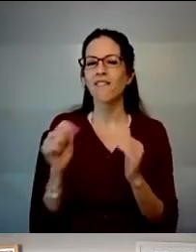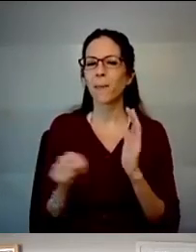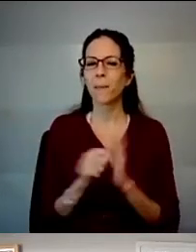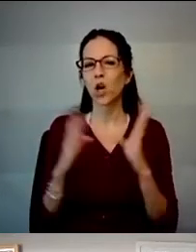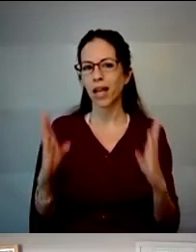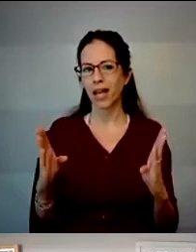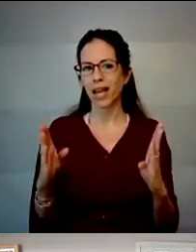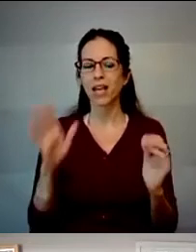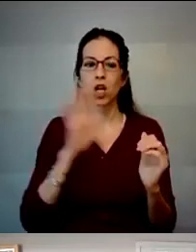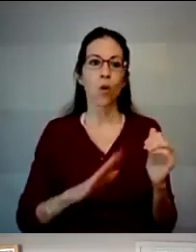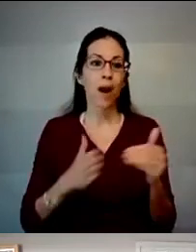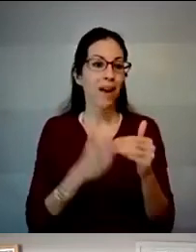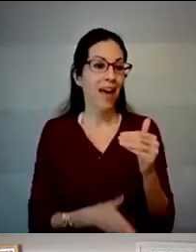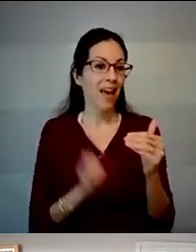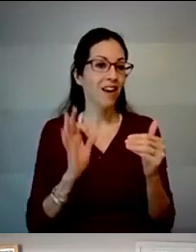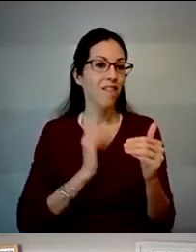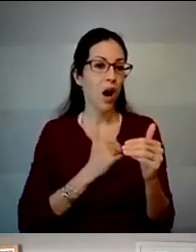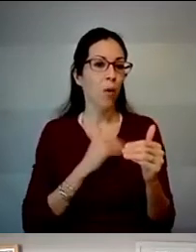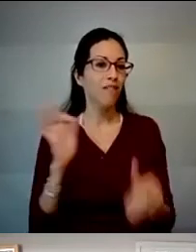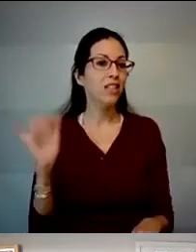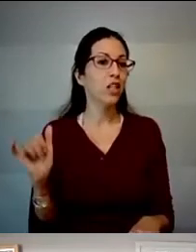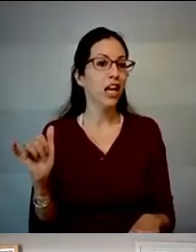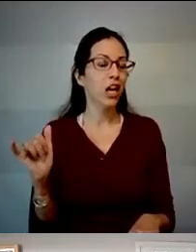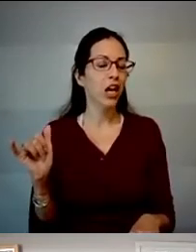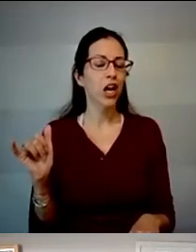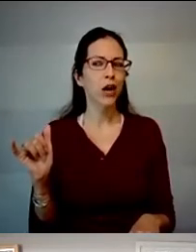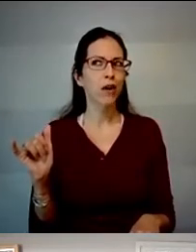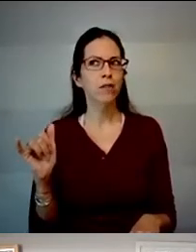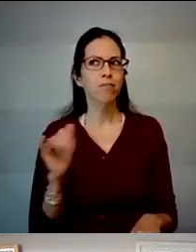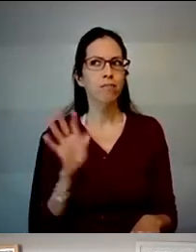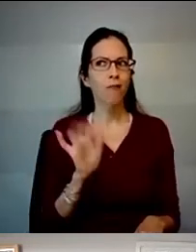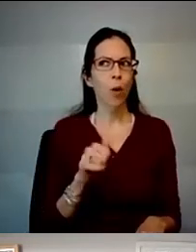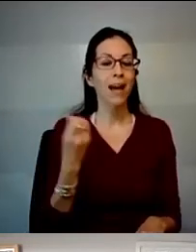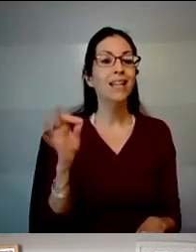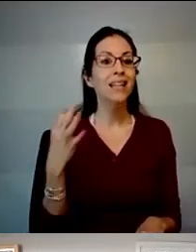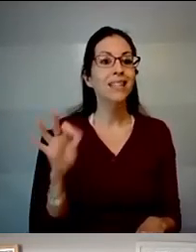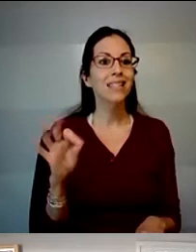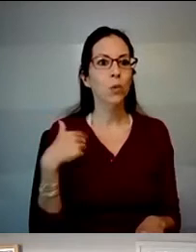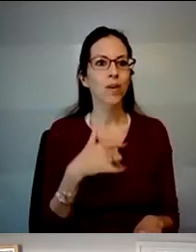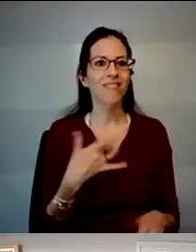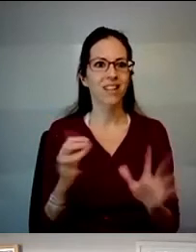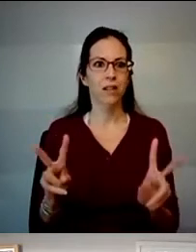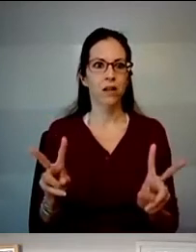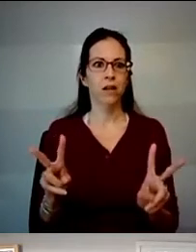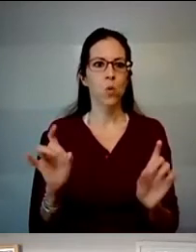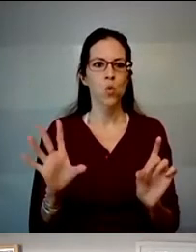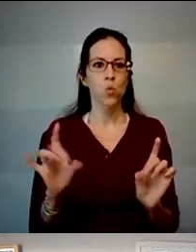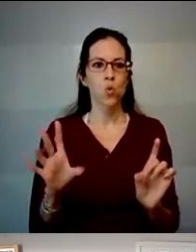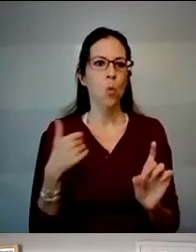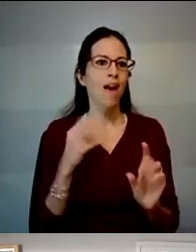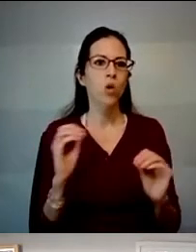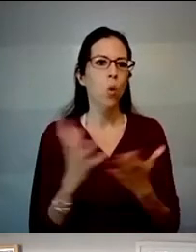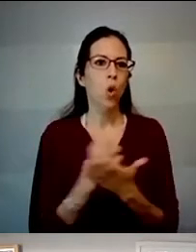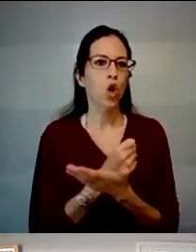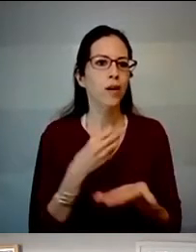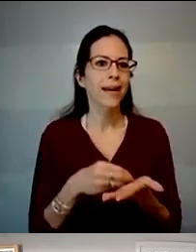end of our fiscal year, you know, FY19, that was like, oh my gosh, we don't have any earned income. And like